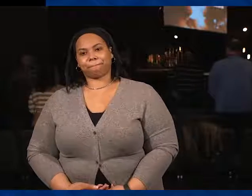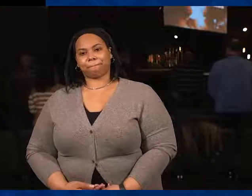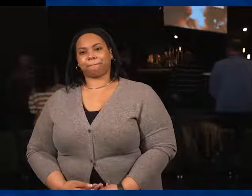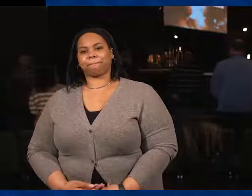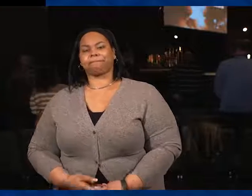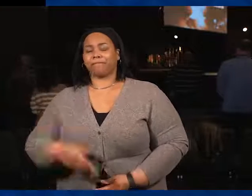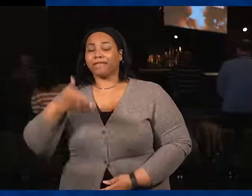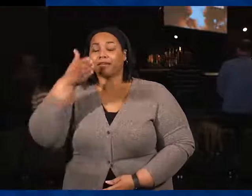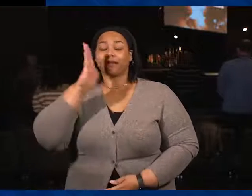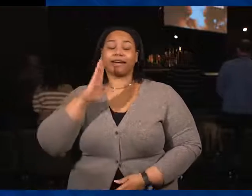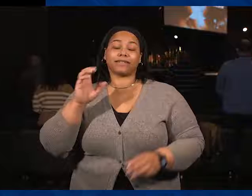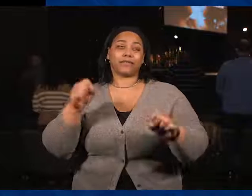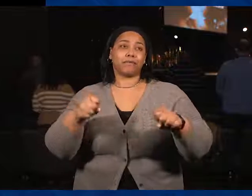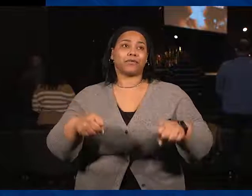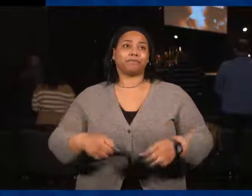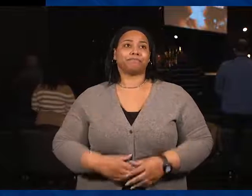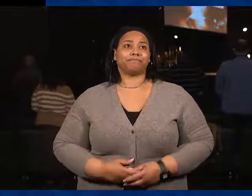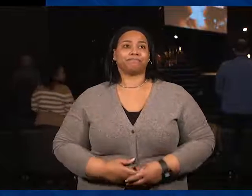God is able